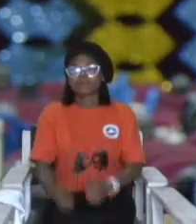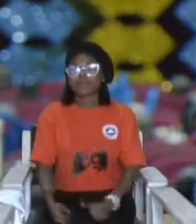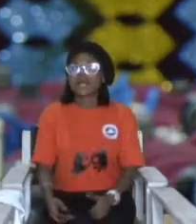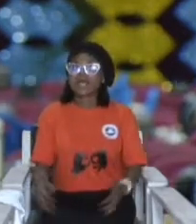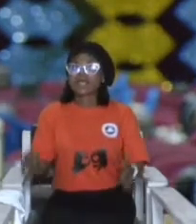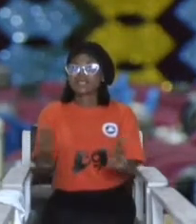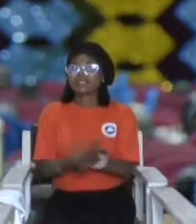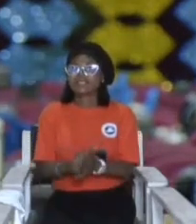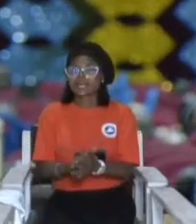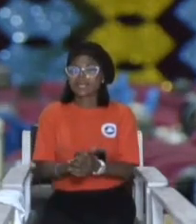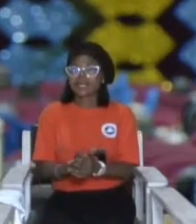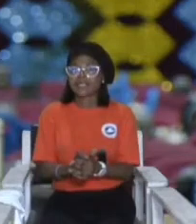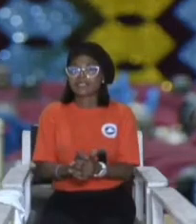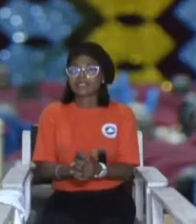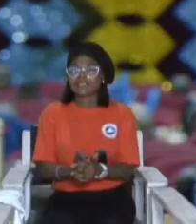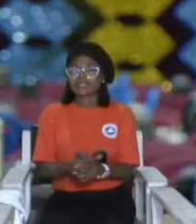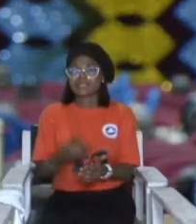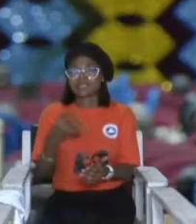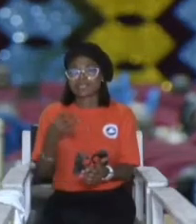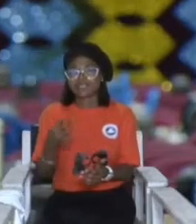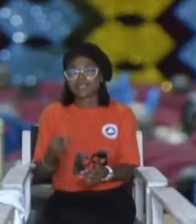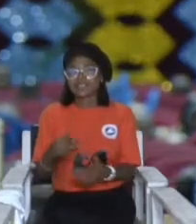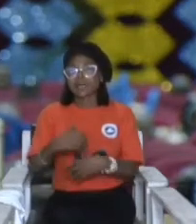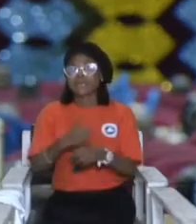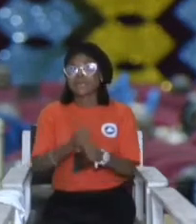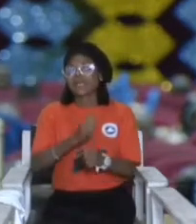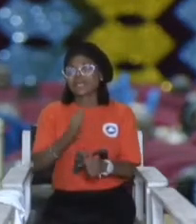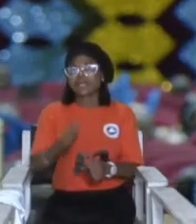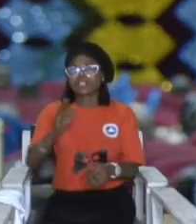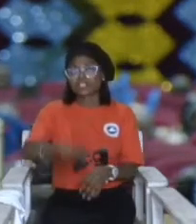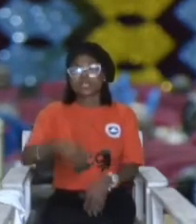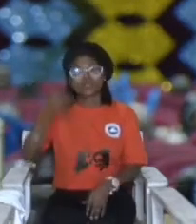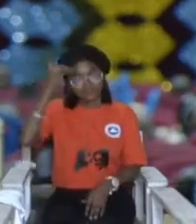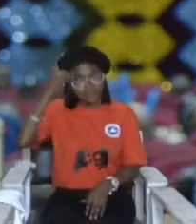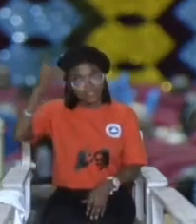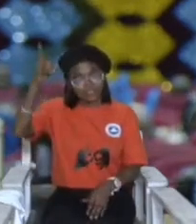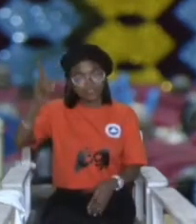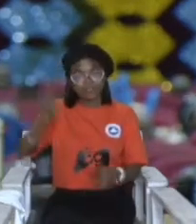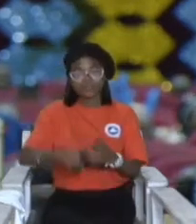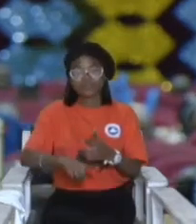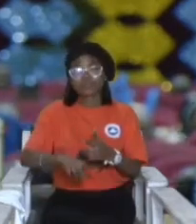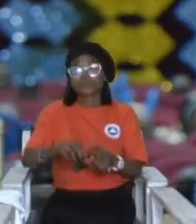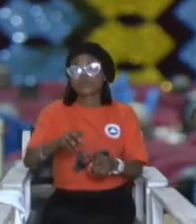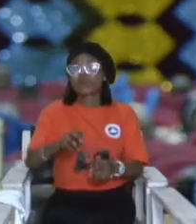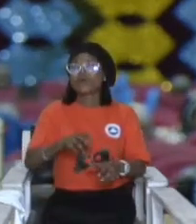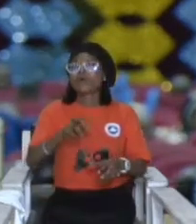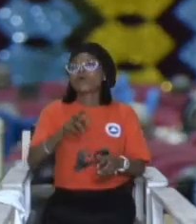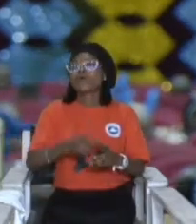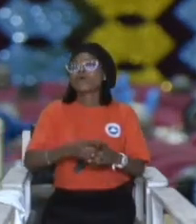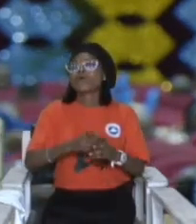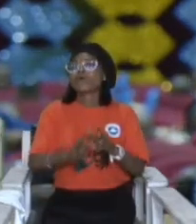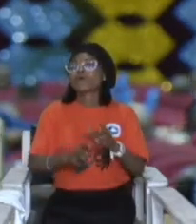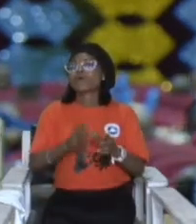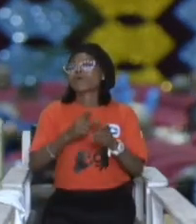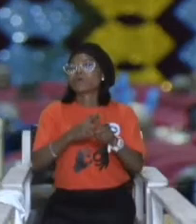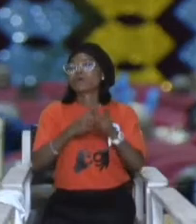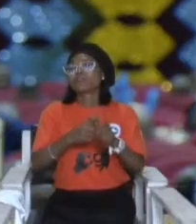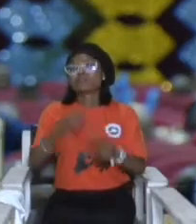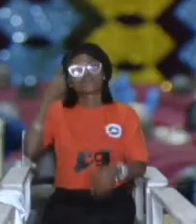that chased a child of destiny for 40 years. And Moses found himself in the